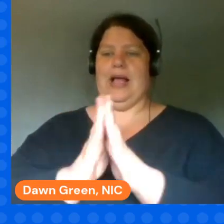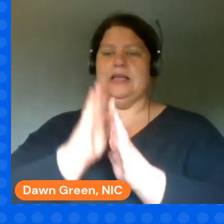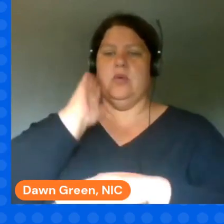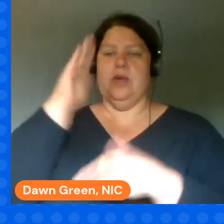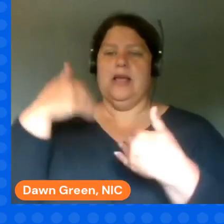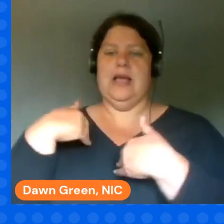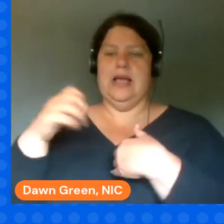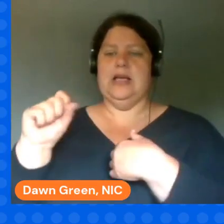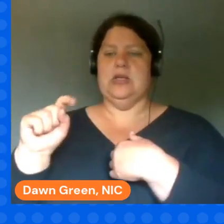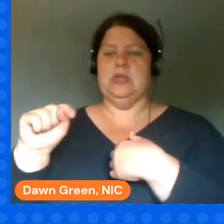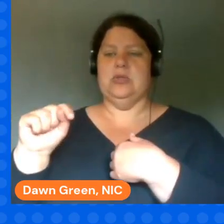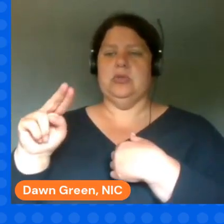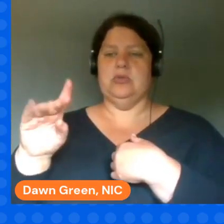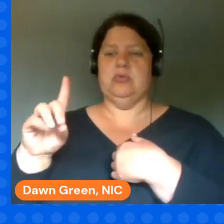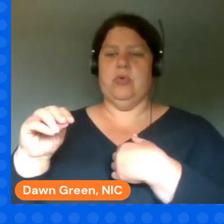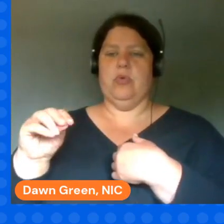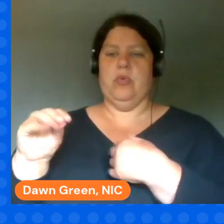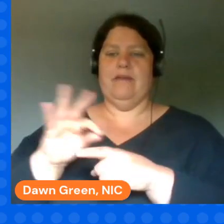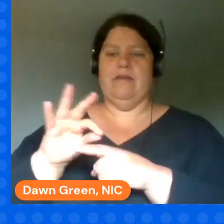developed?